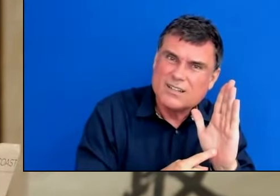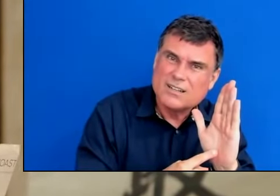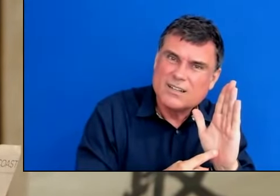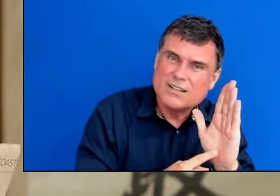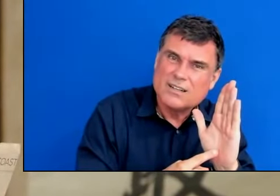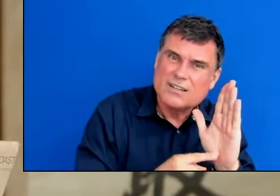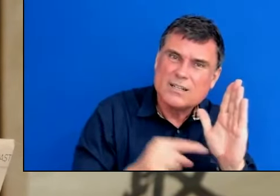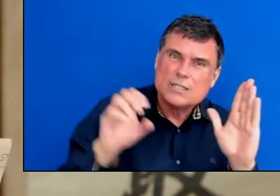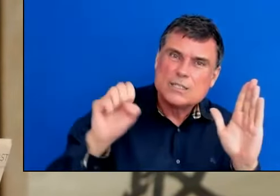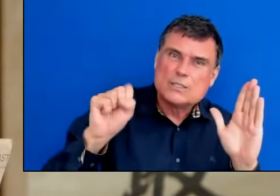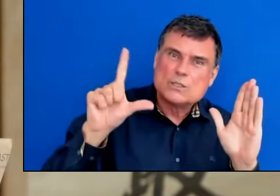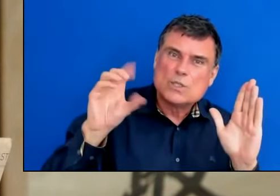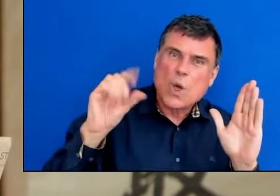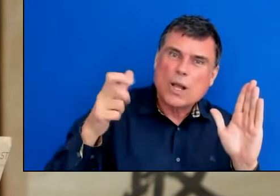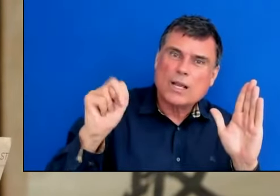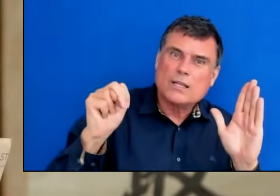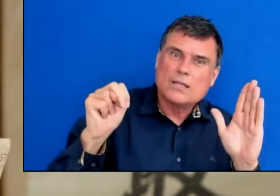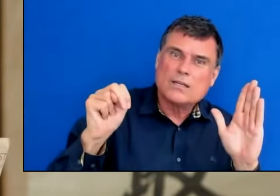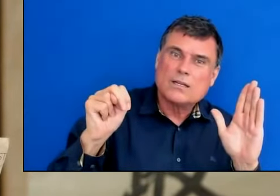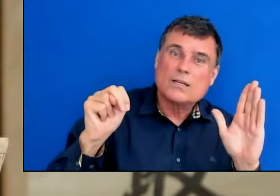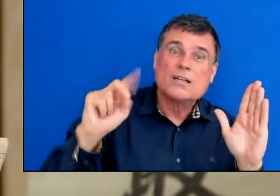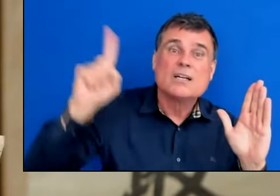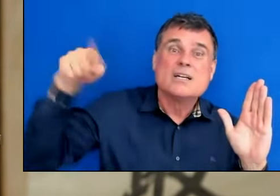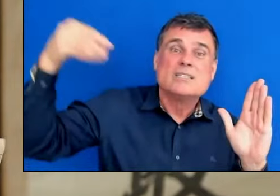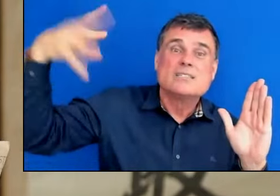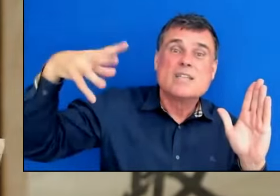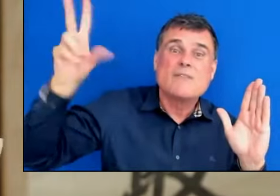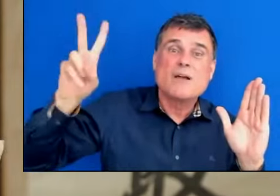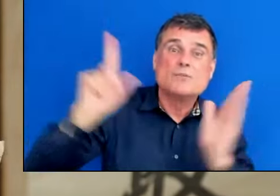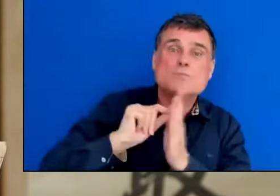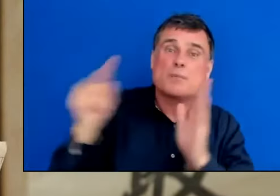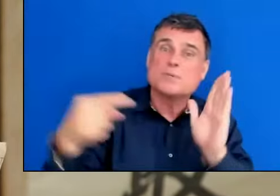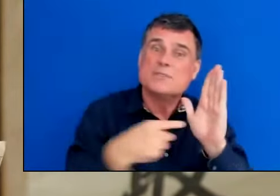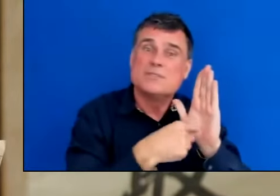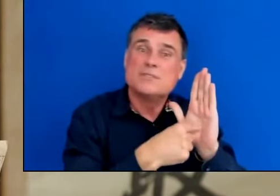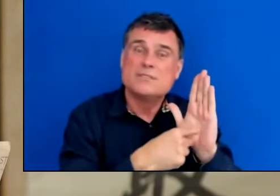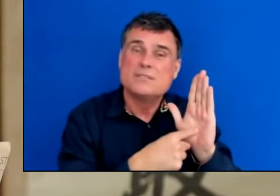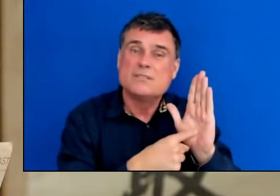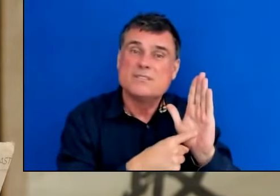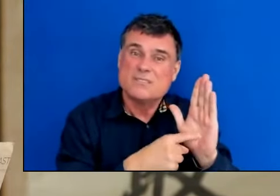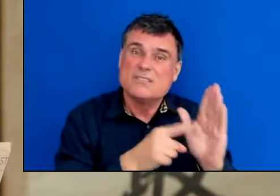a newspaper devoted to progress and democracy,